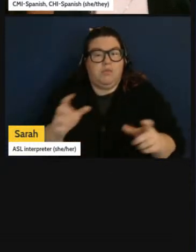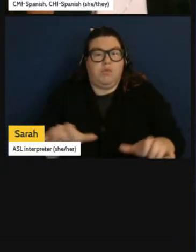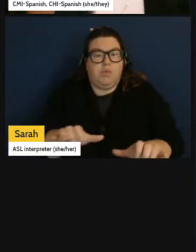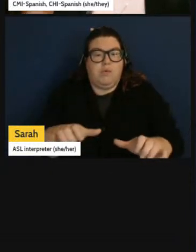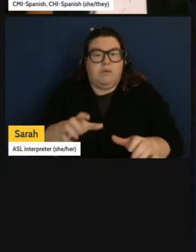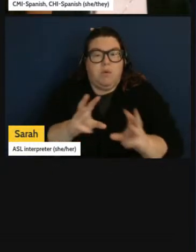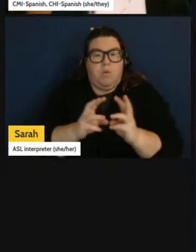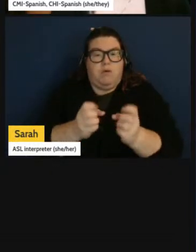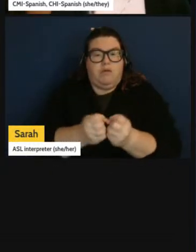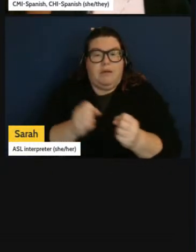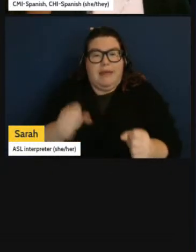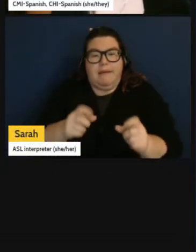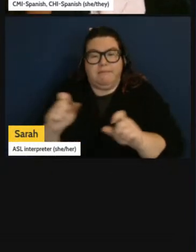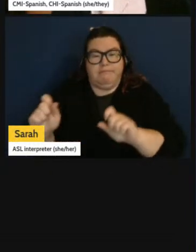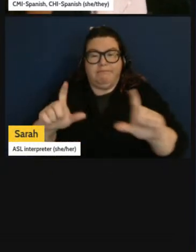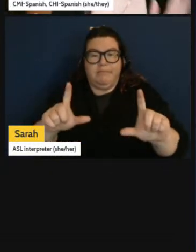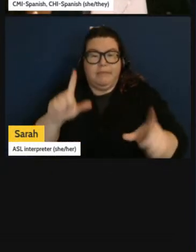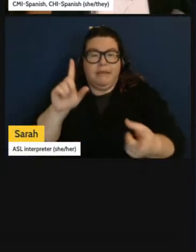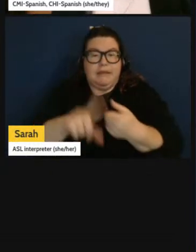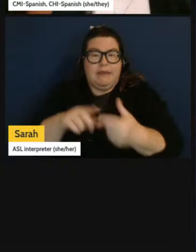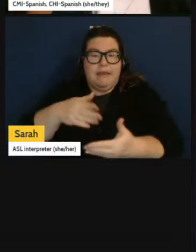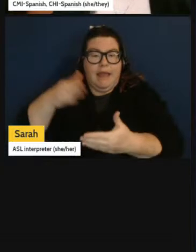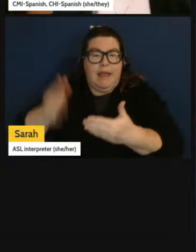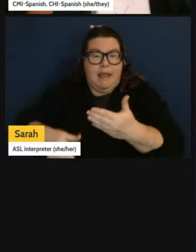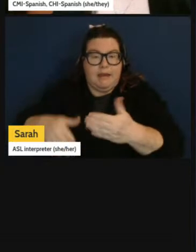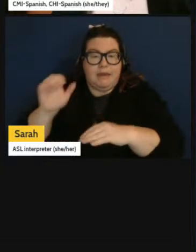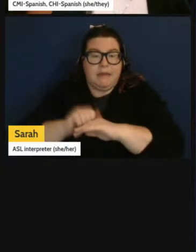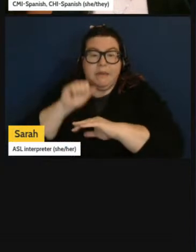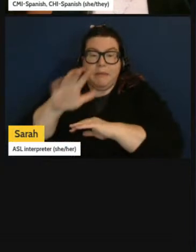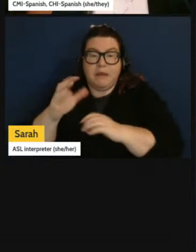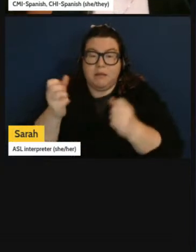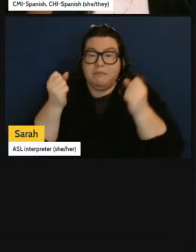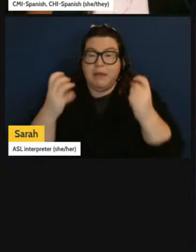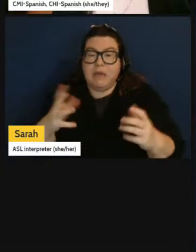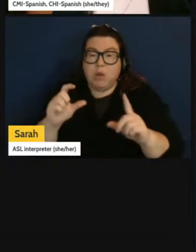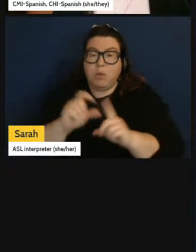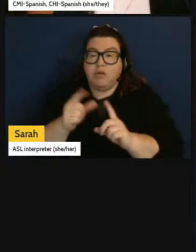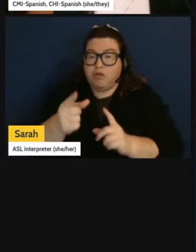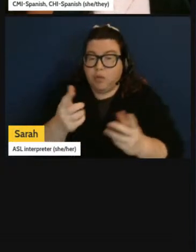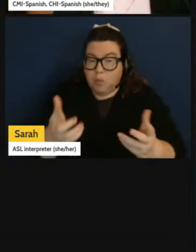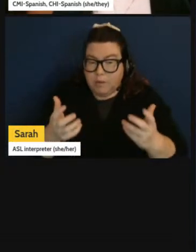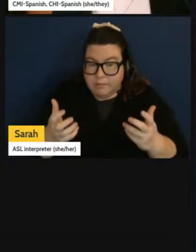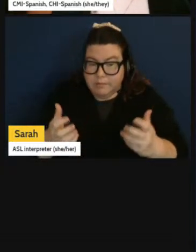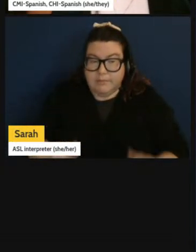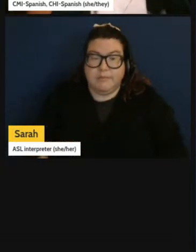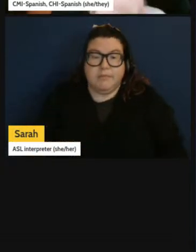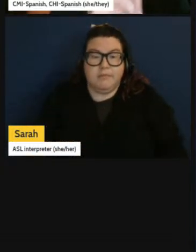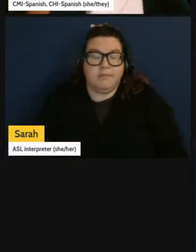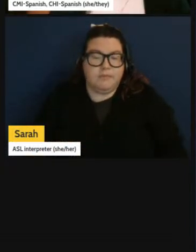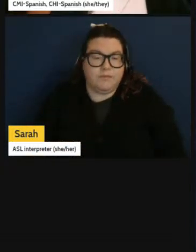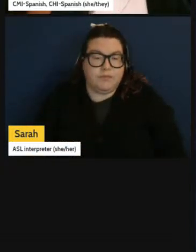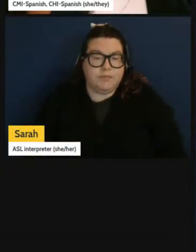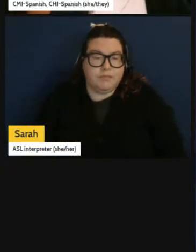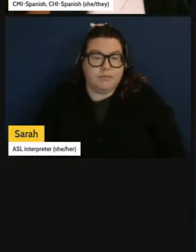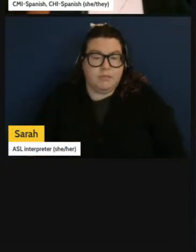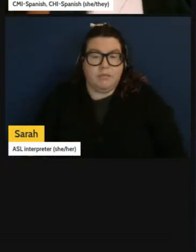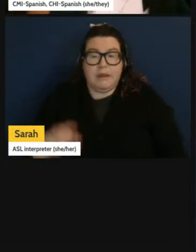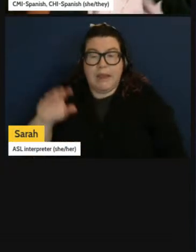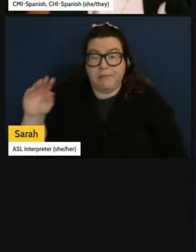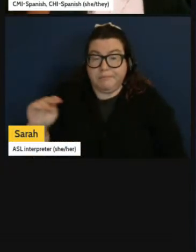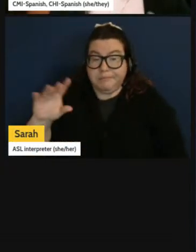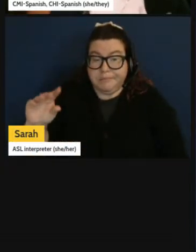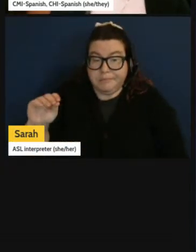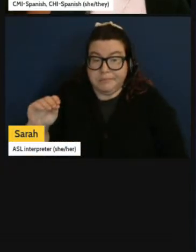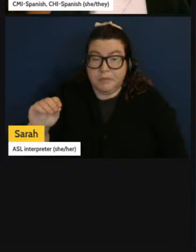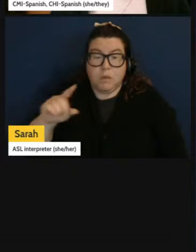that up until the end of the workshop and submit as many words as you want, okay? So you can scan the QR code or you can